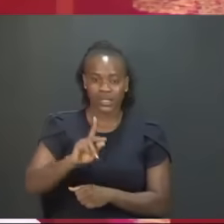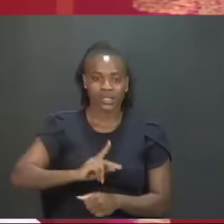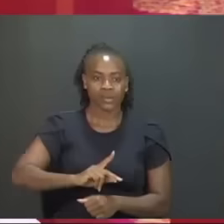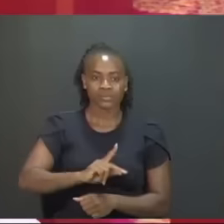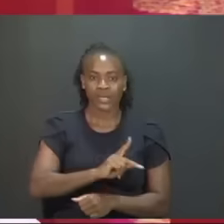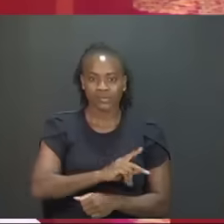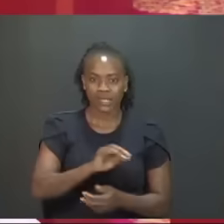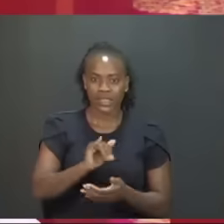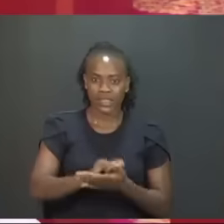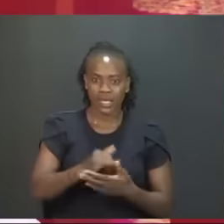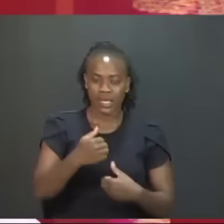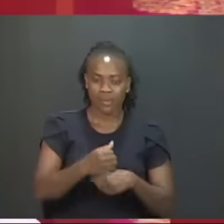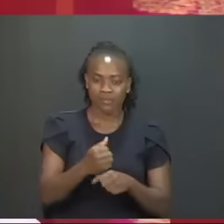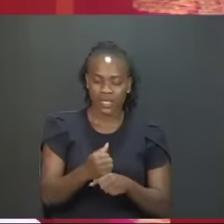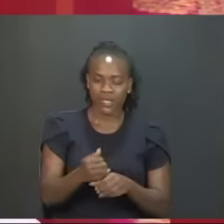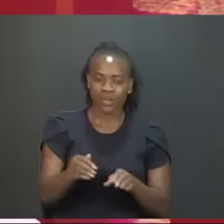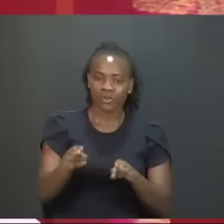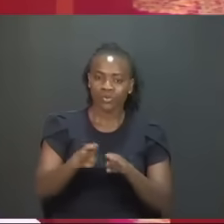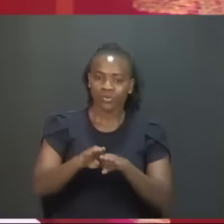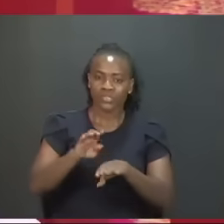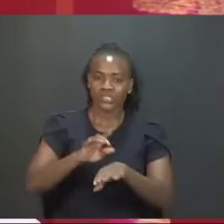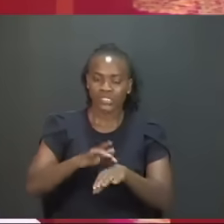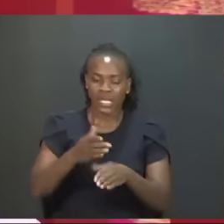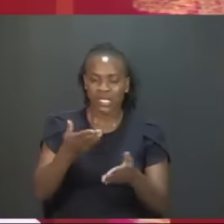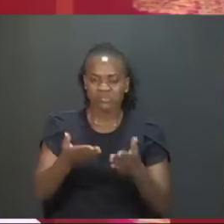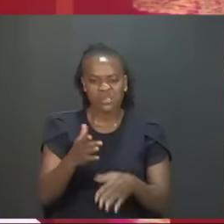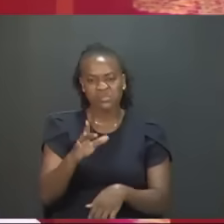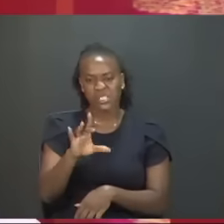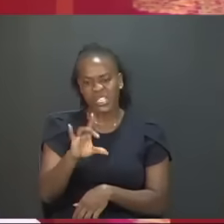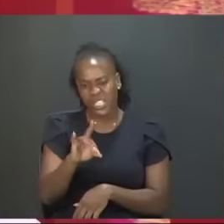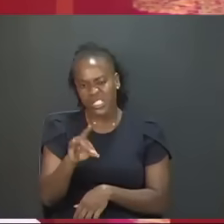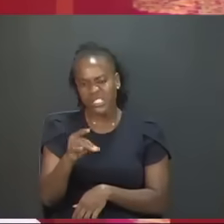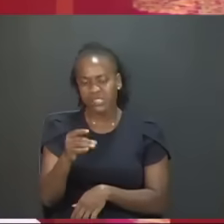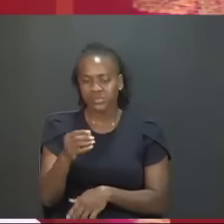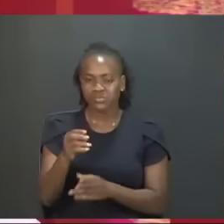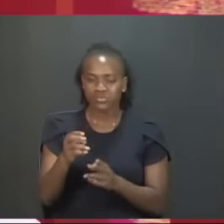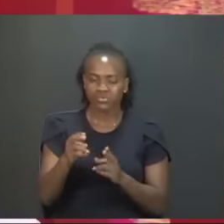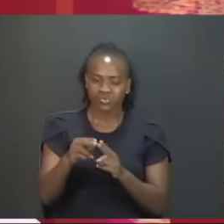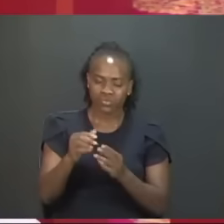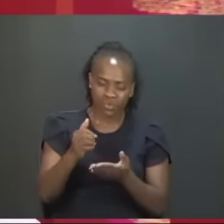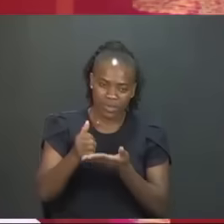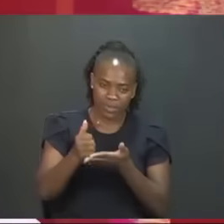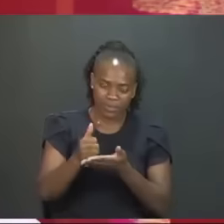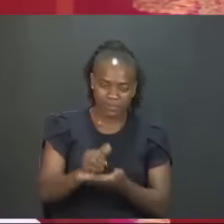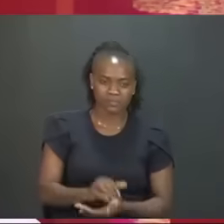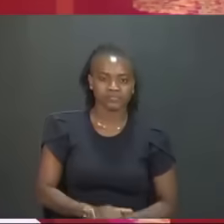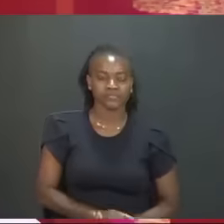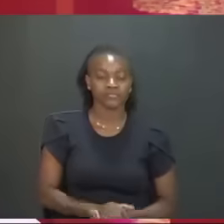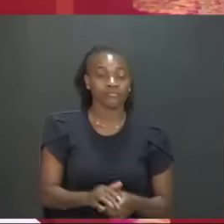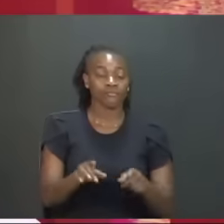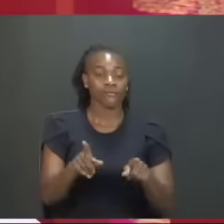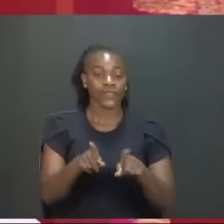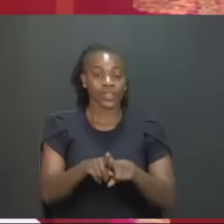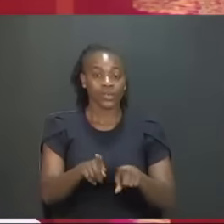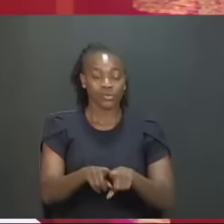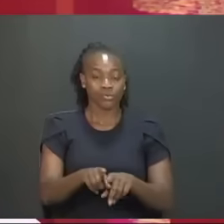they can extend the closing time of the library. And I also